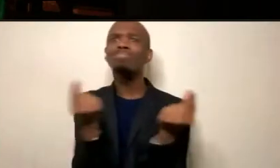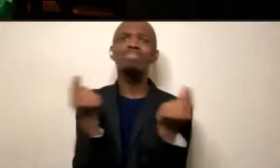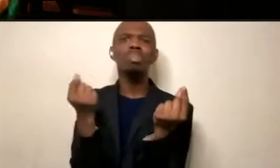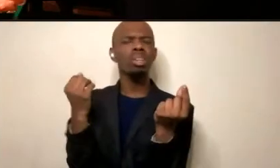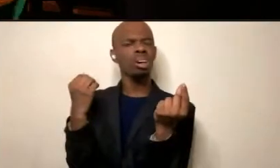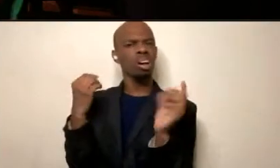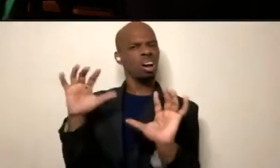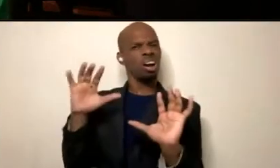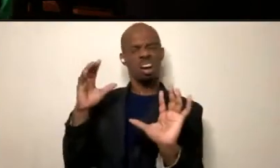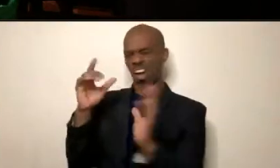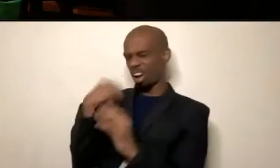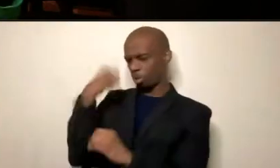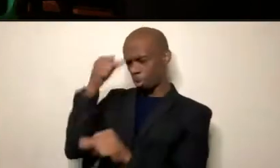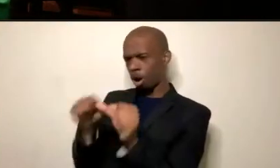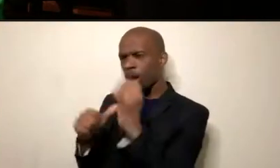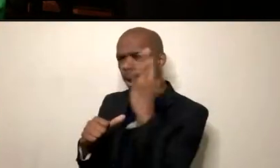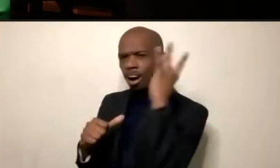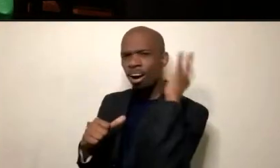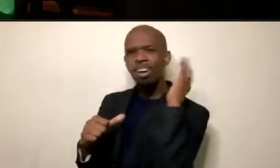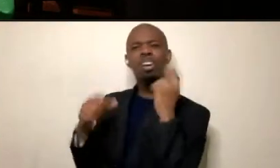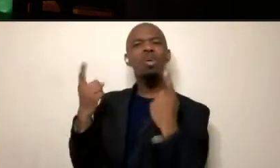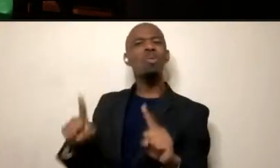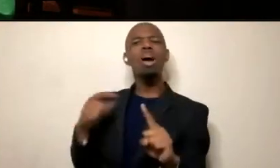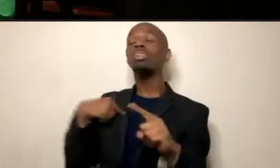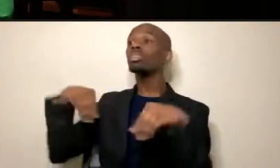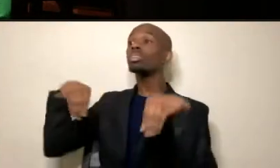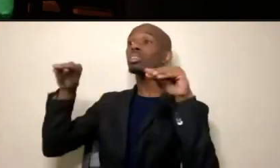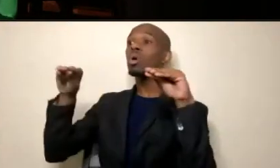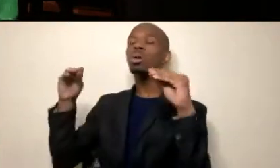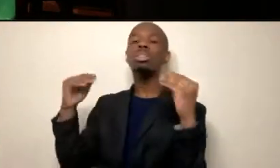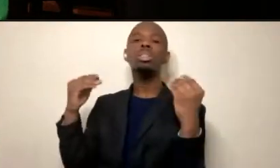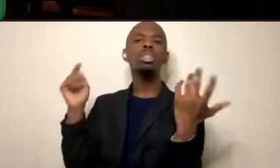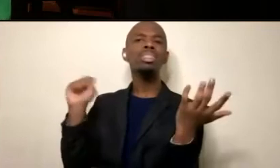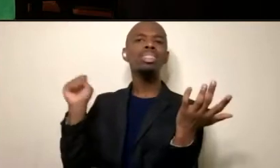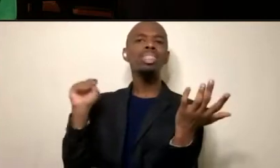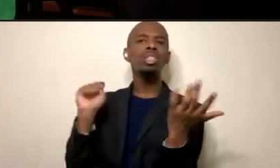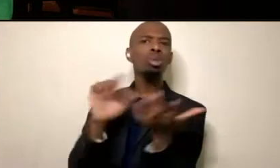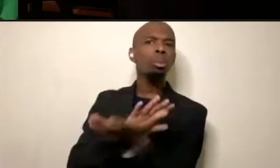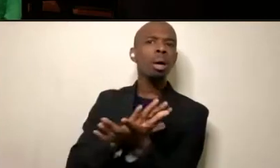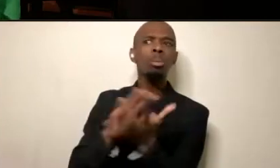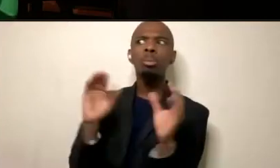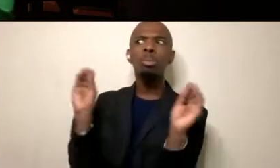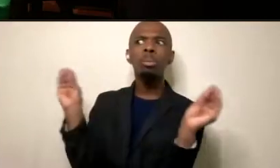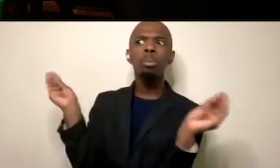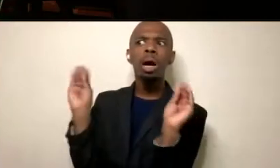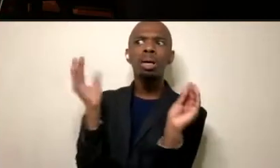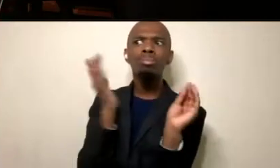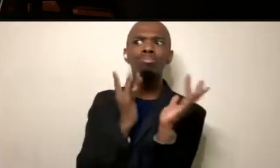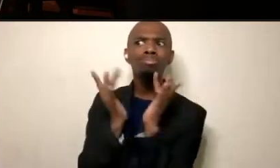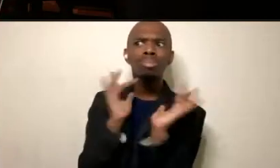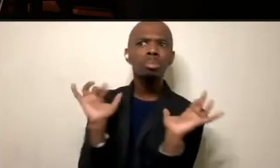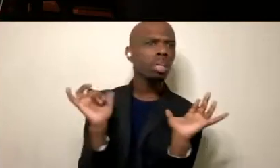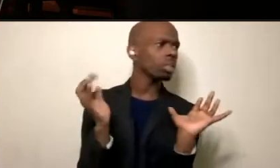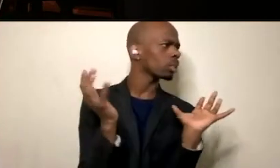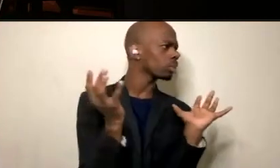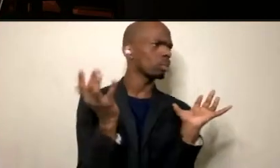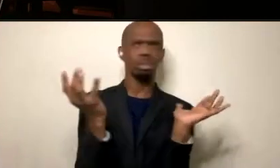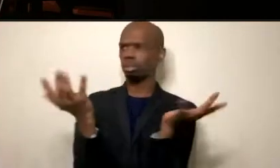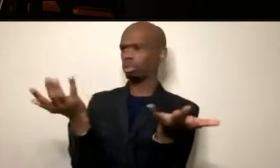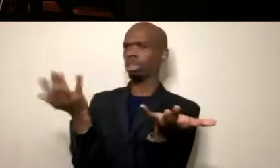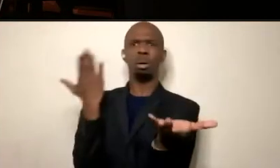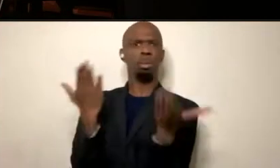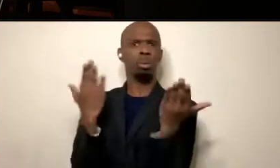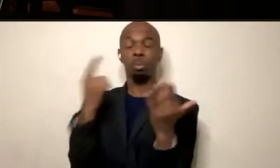People would just like clean the shelves full of, I'm like, what's up with, is it diarrhea that, is it, what's going on with folks that